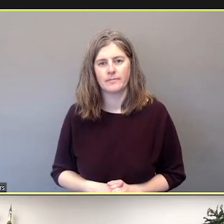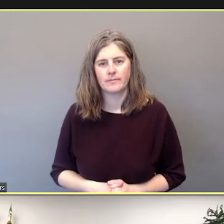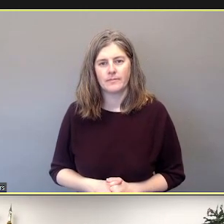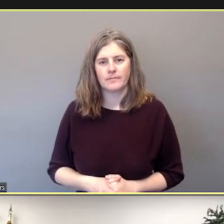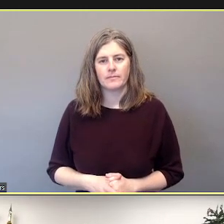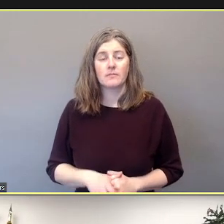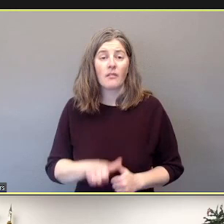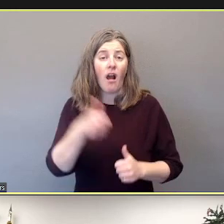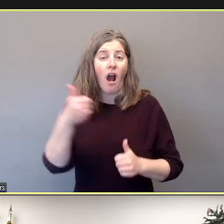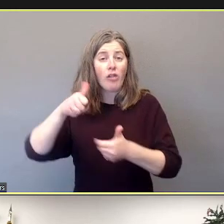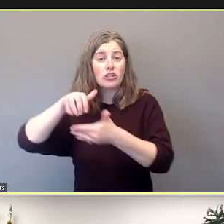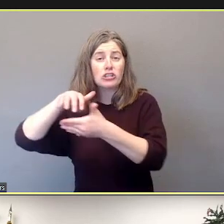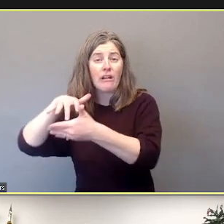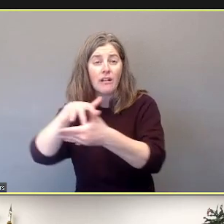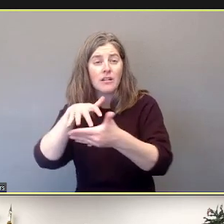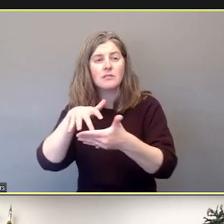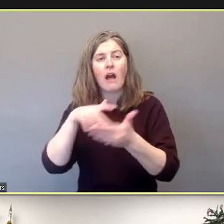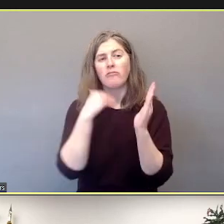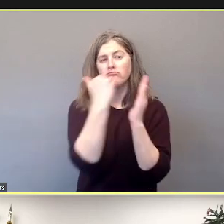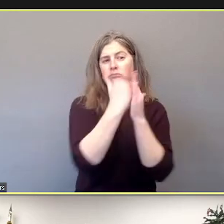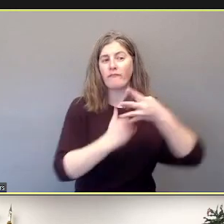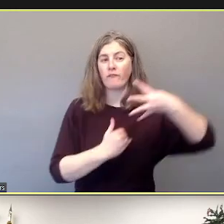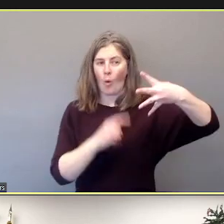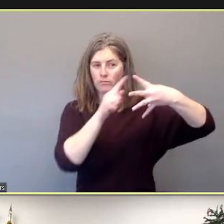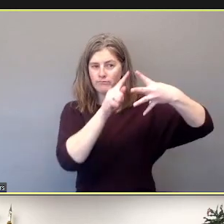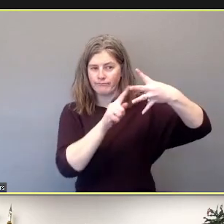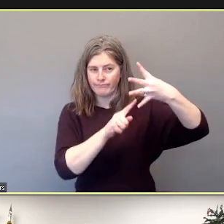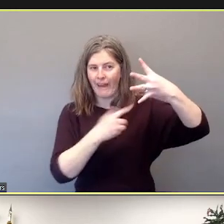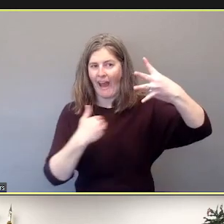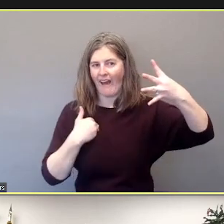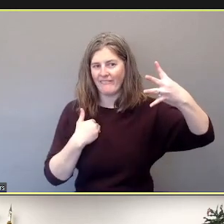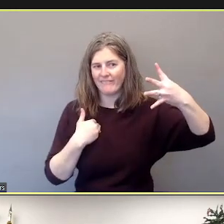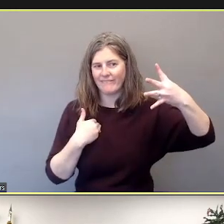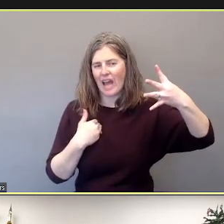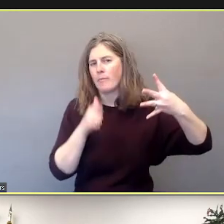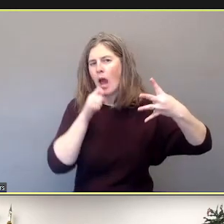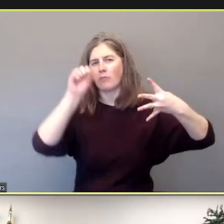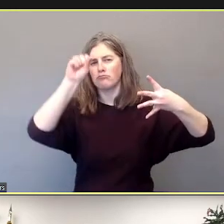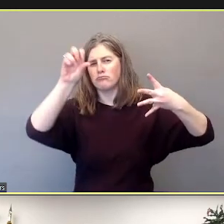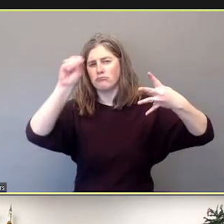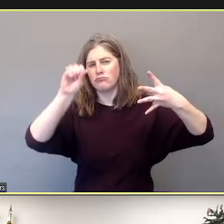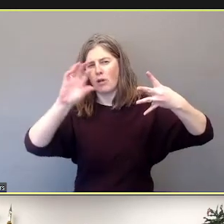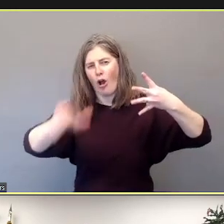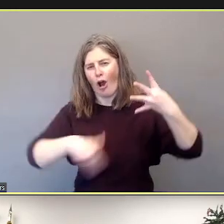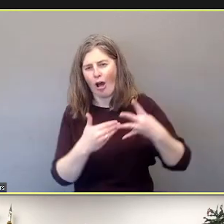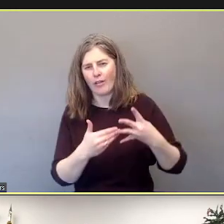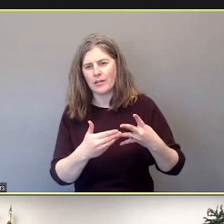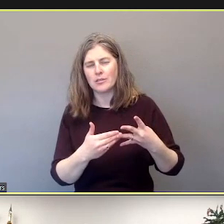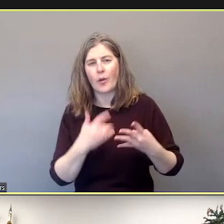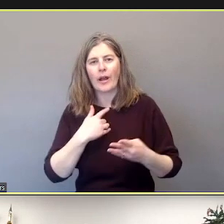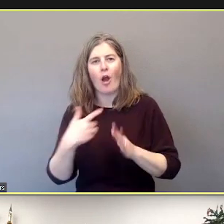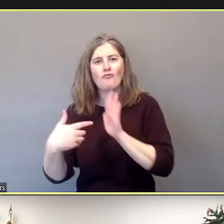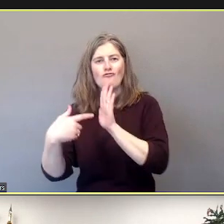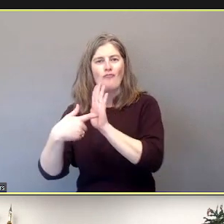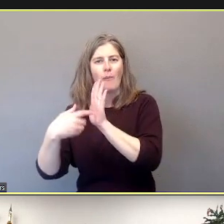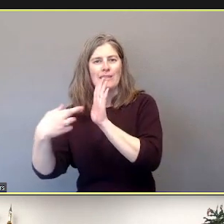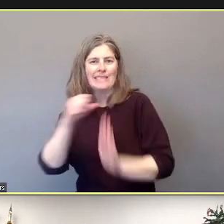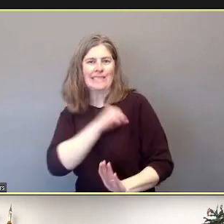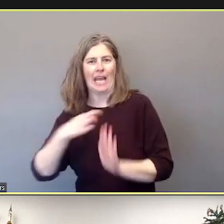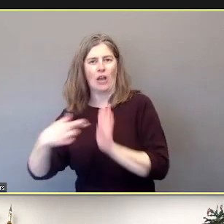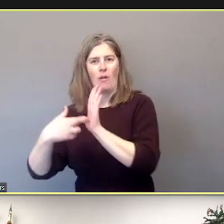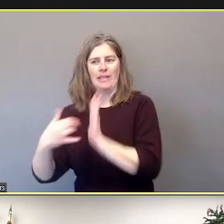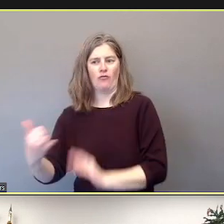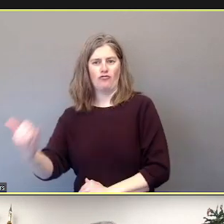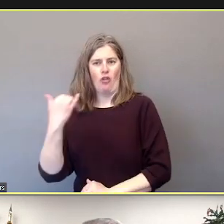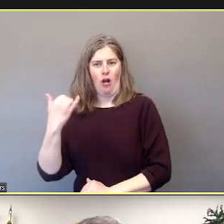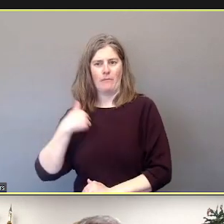Other studies, I've listed 4 of them here. Not going to read them. I'm getting a call from a representative, so I'm going